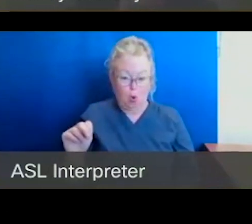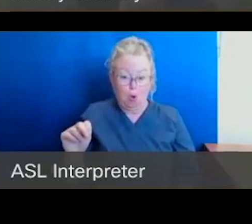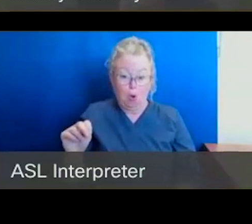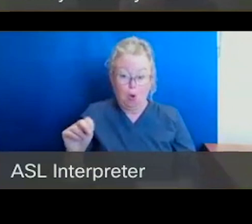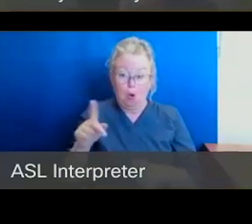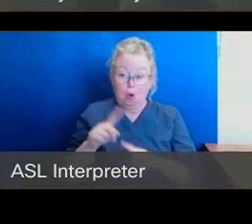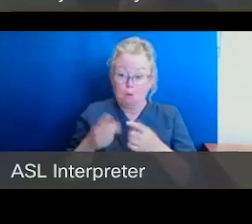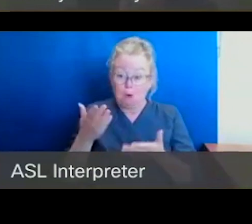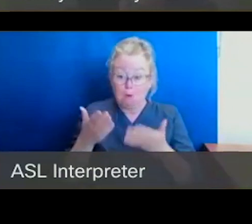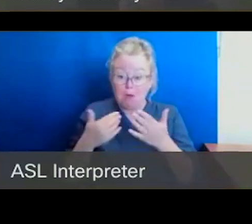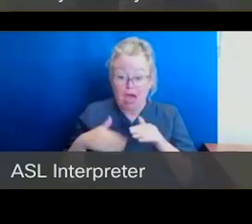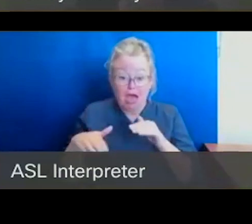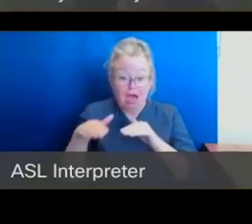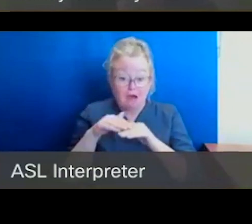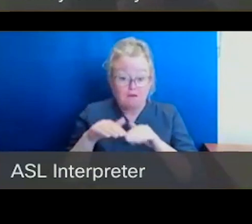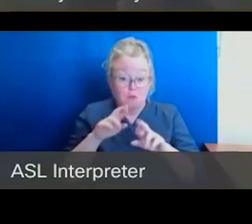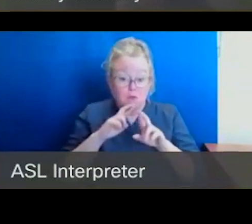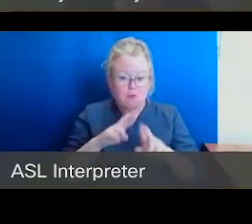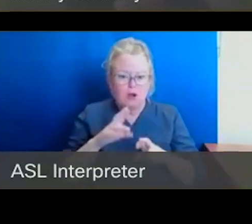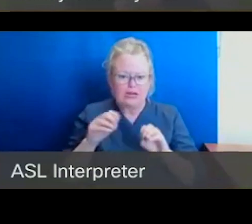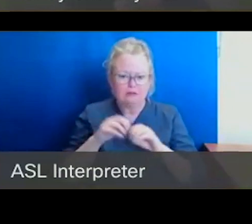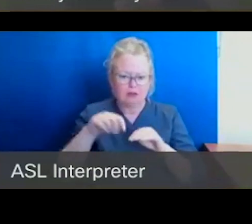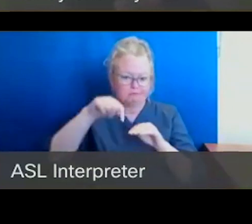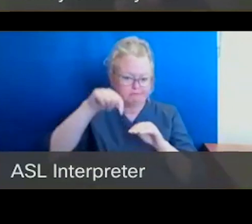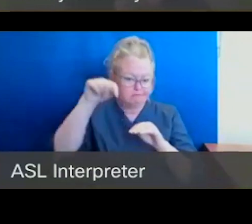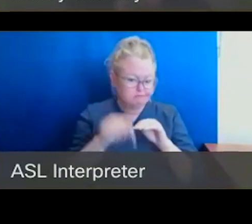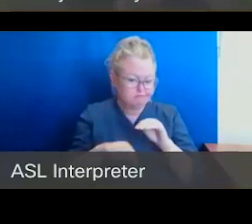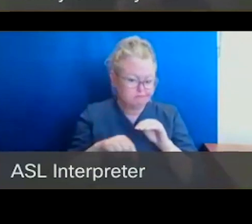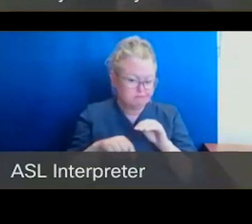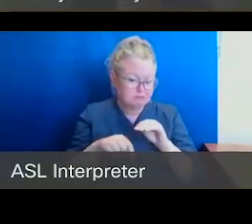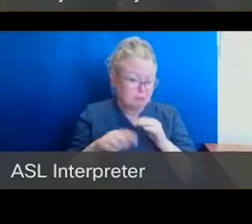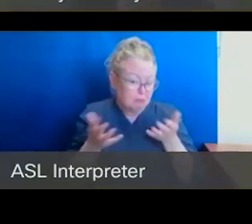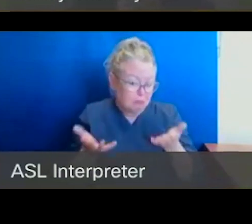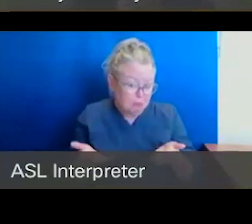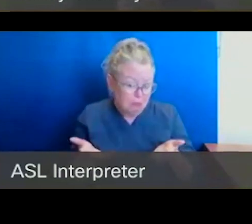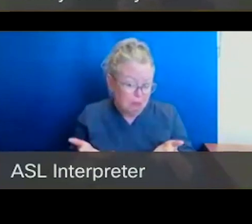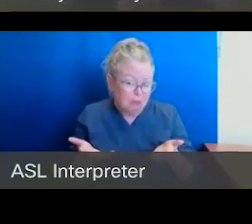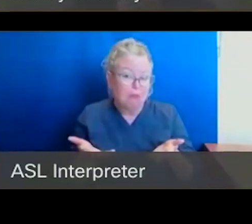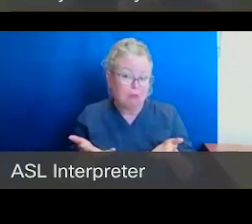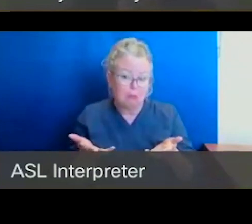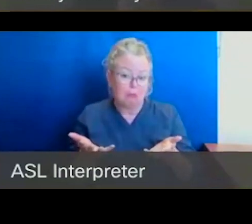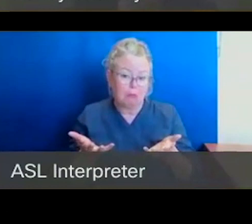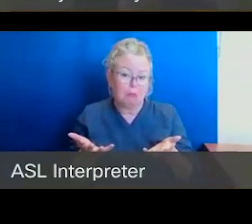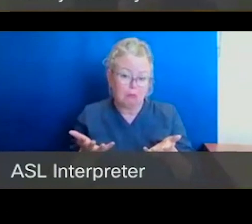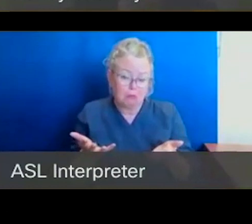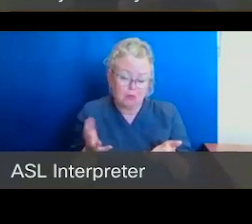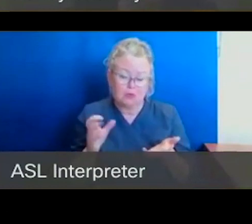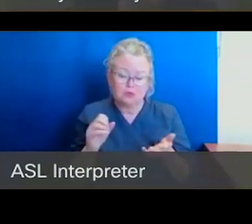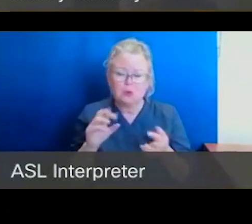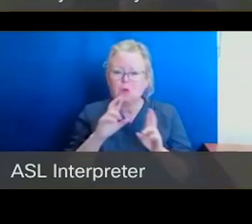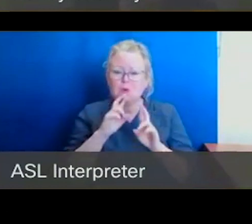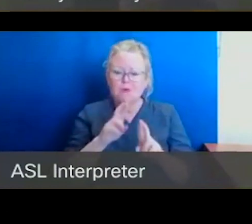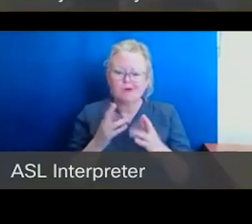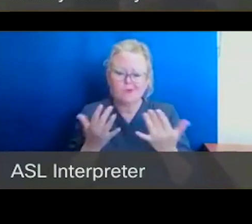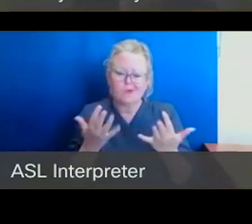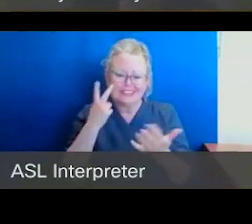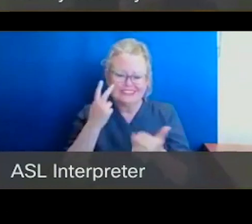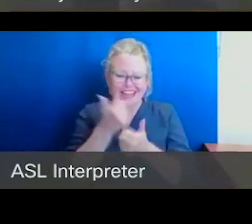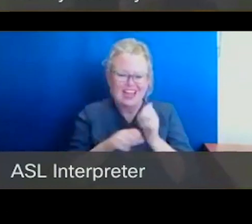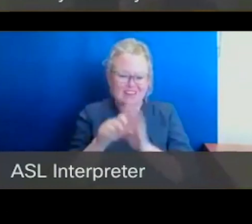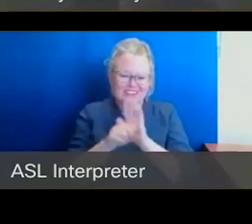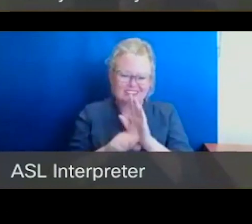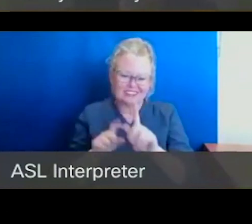into data that are included in those reports. But, so I think, it would